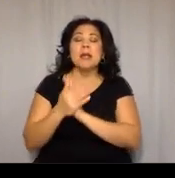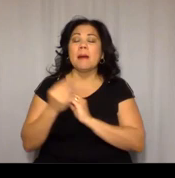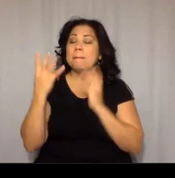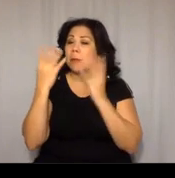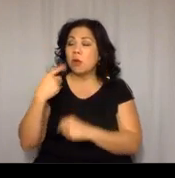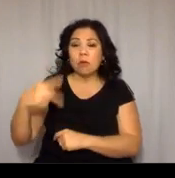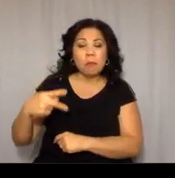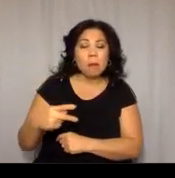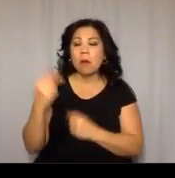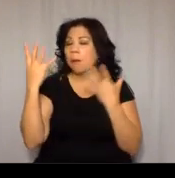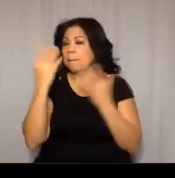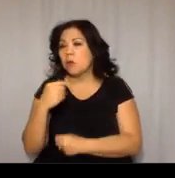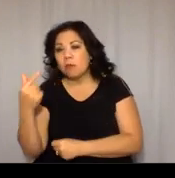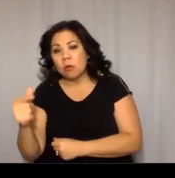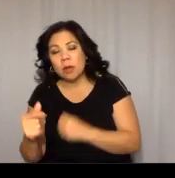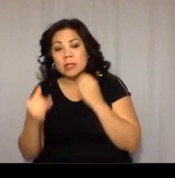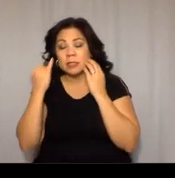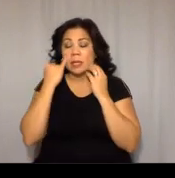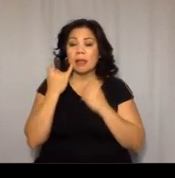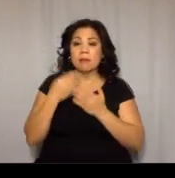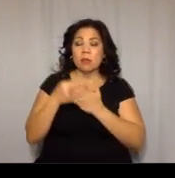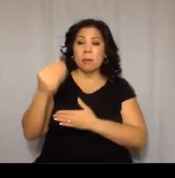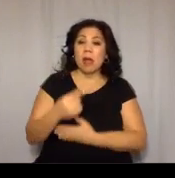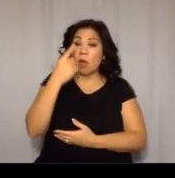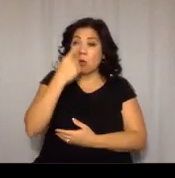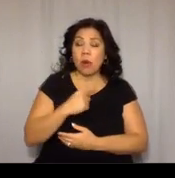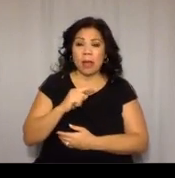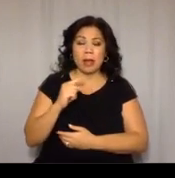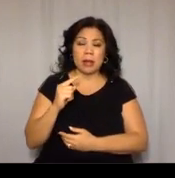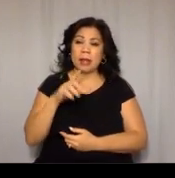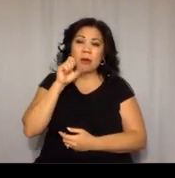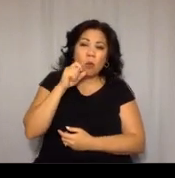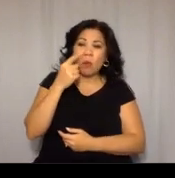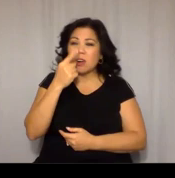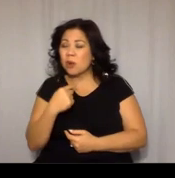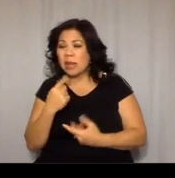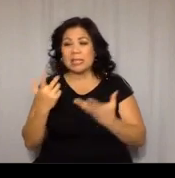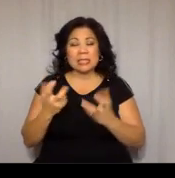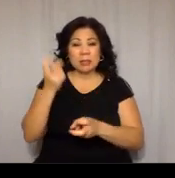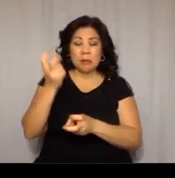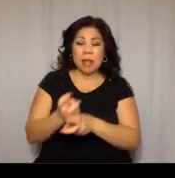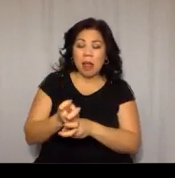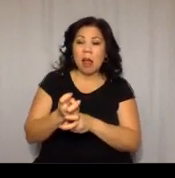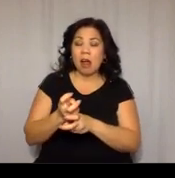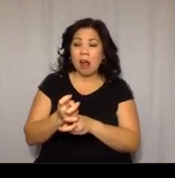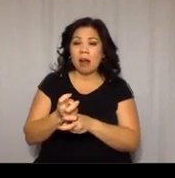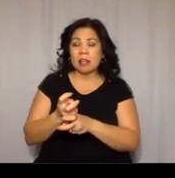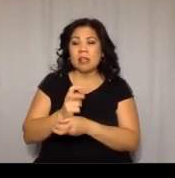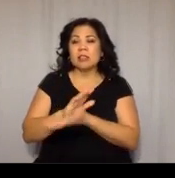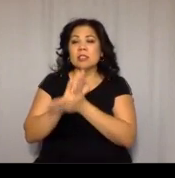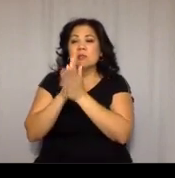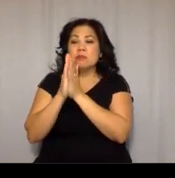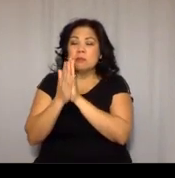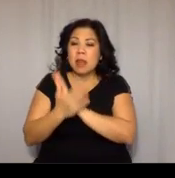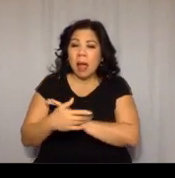a red that looks like a fire engine truck, like really orangey, you're going to have trouble making a nice purple.